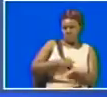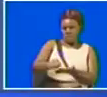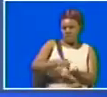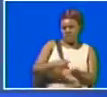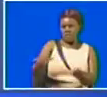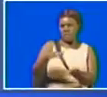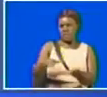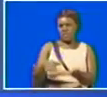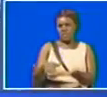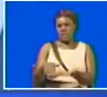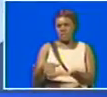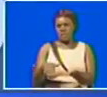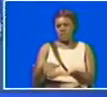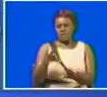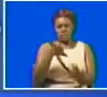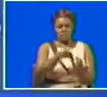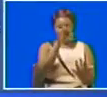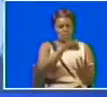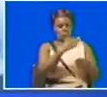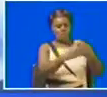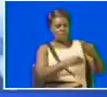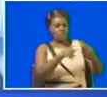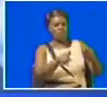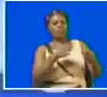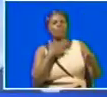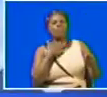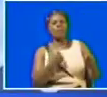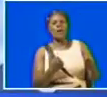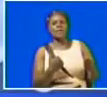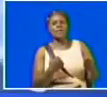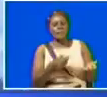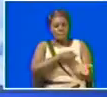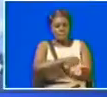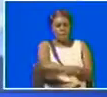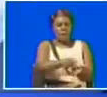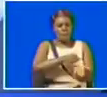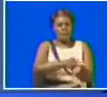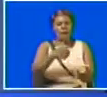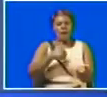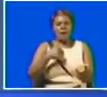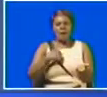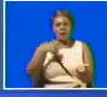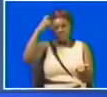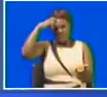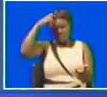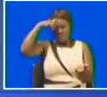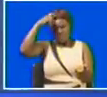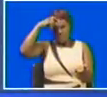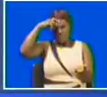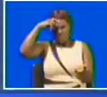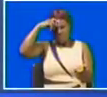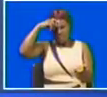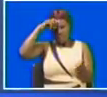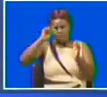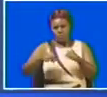software. So this is where you come and choose the materials that you want to print with. So the printout does a very intelligent software.